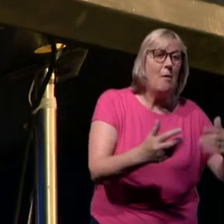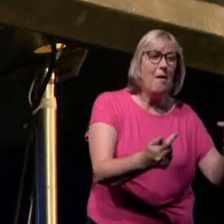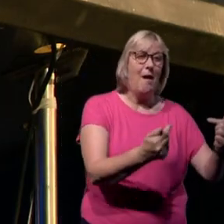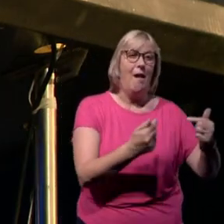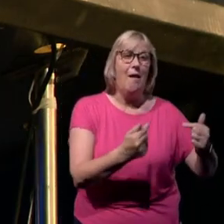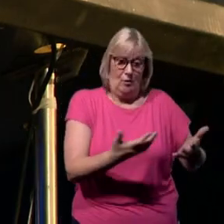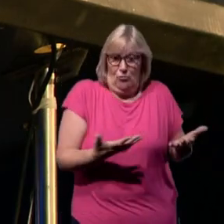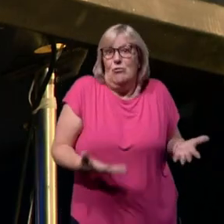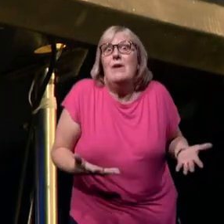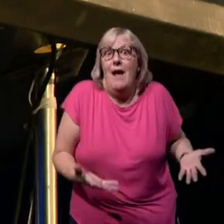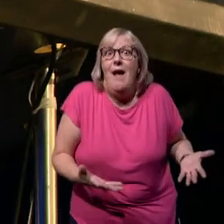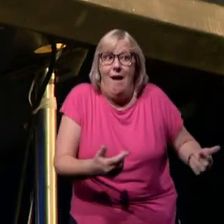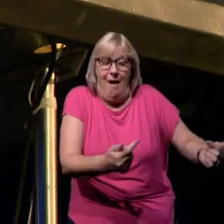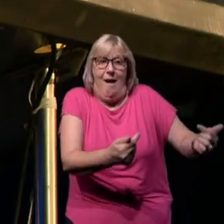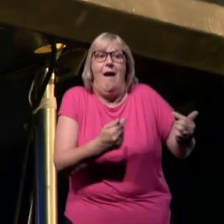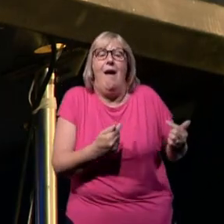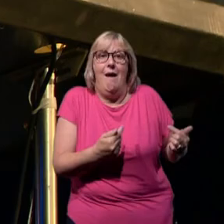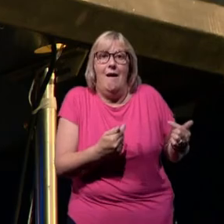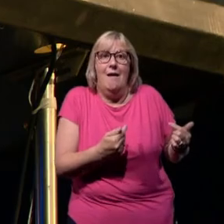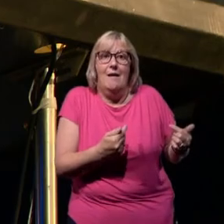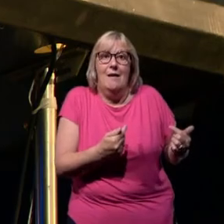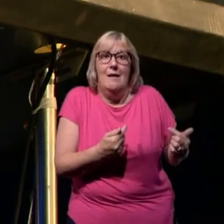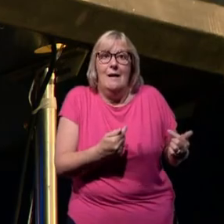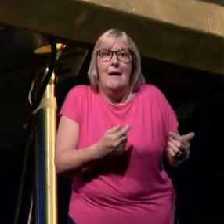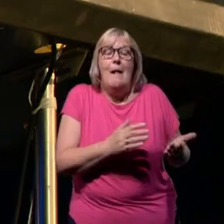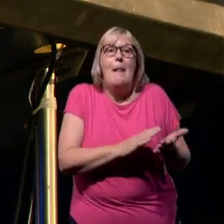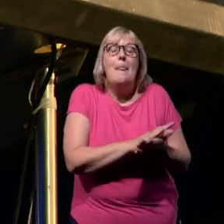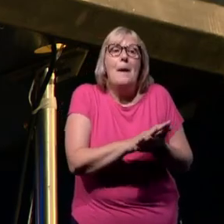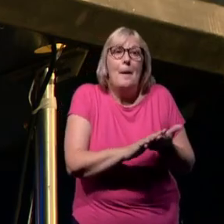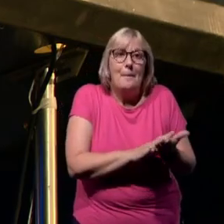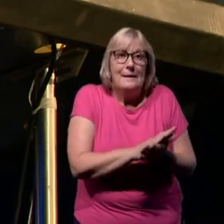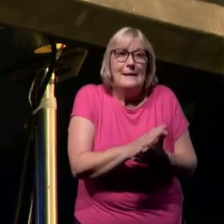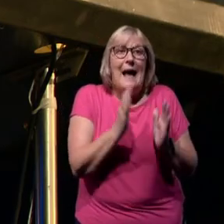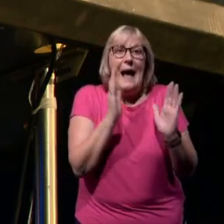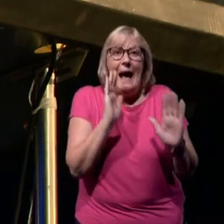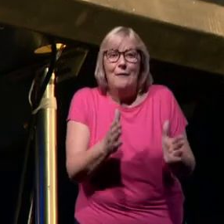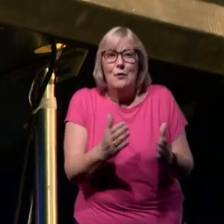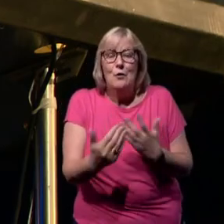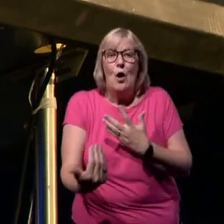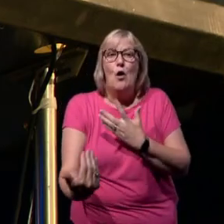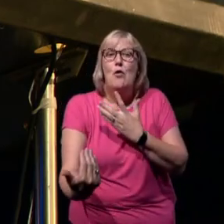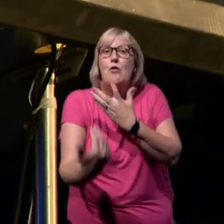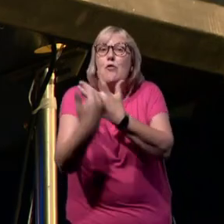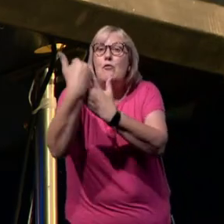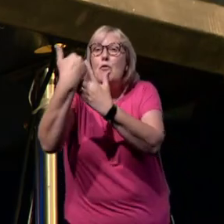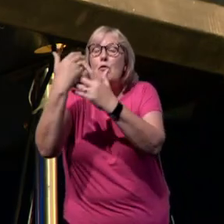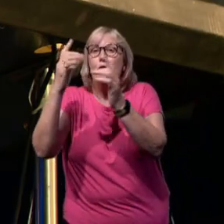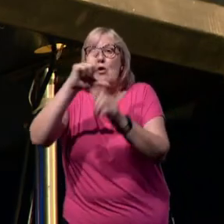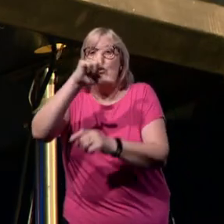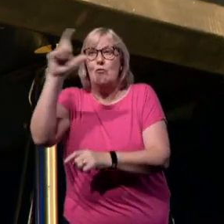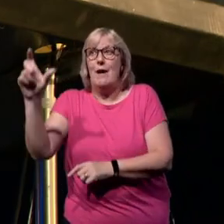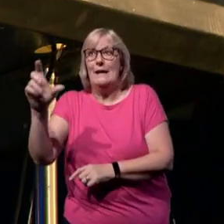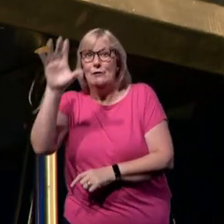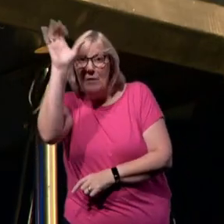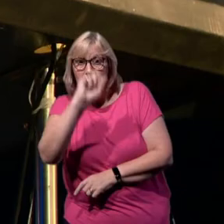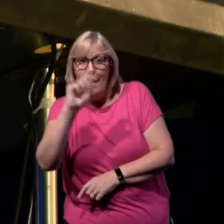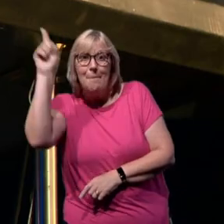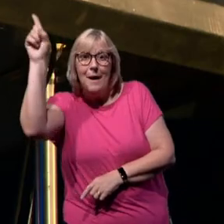you today, it is going to have to come through Jesus Christ. He's still in